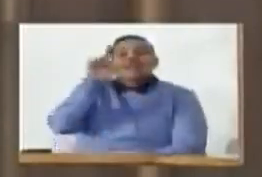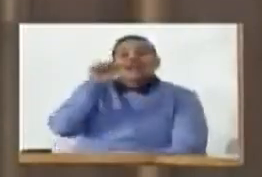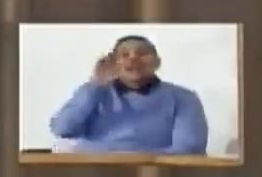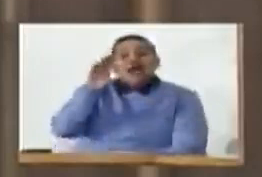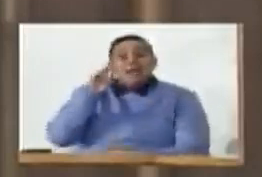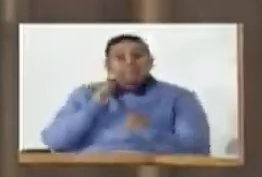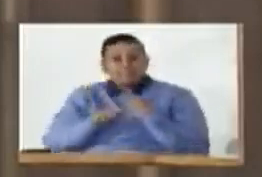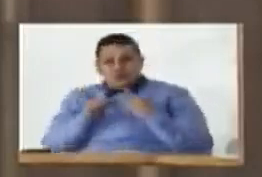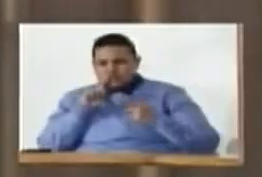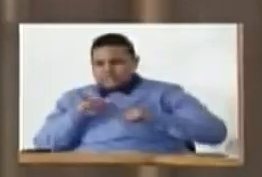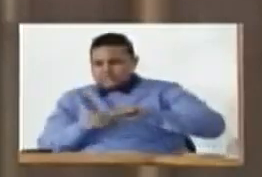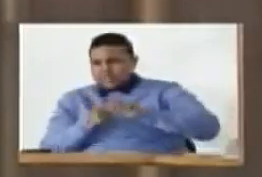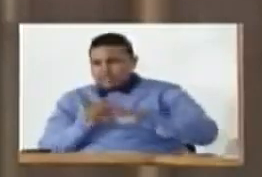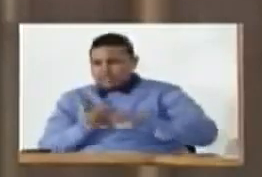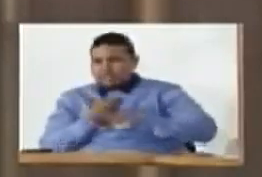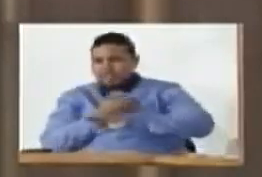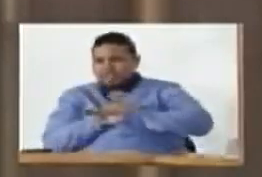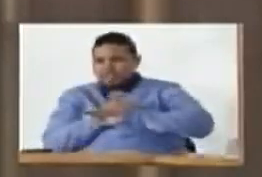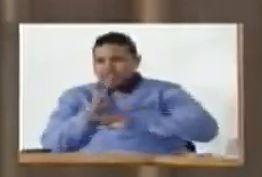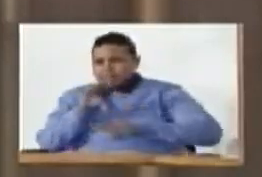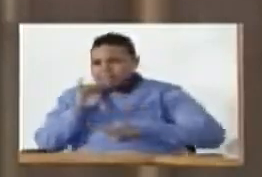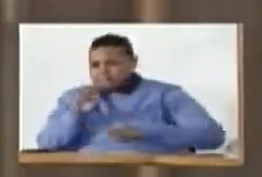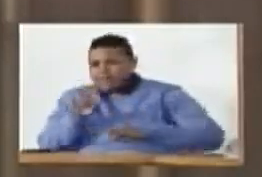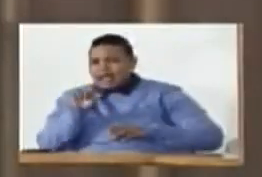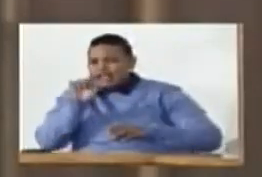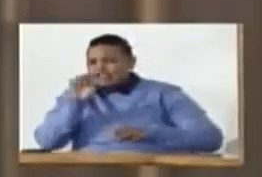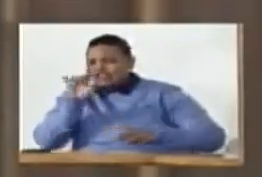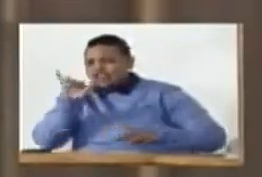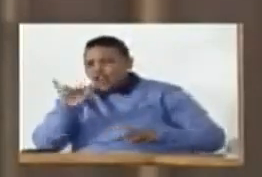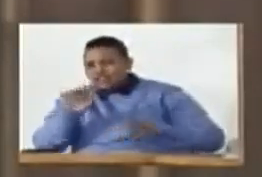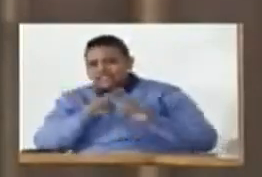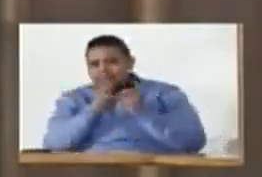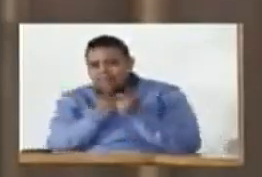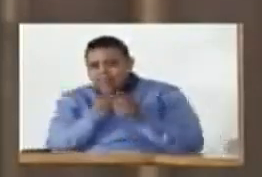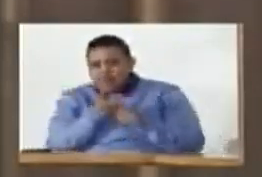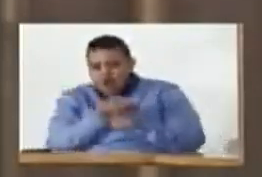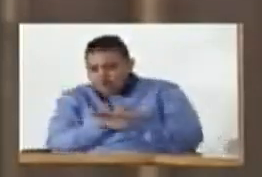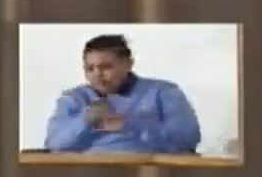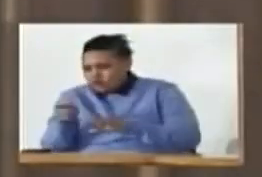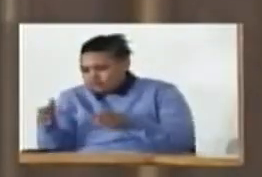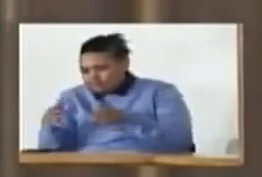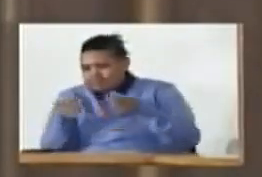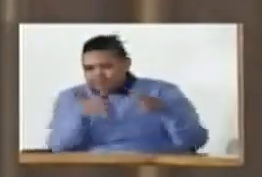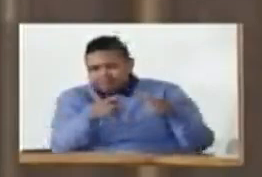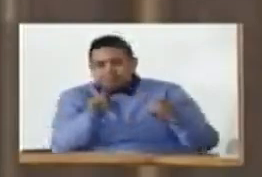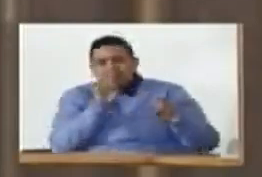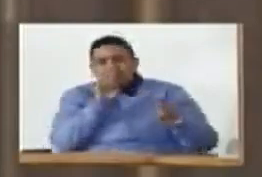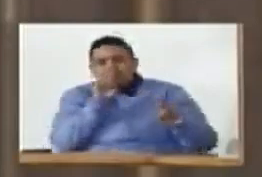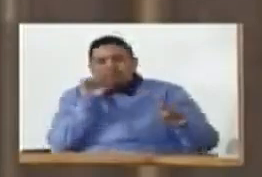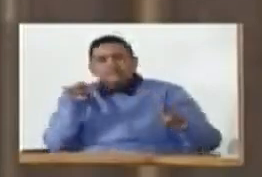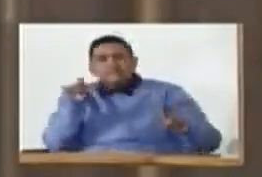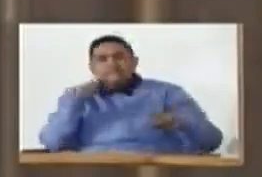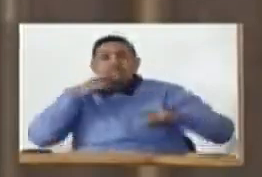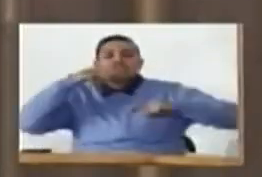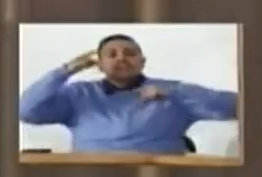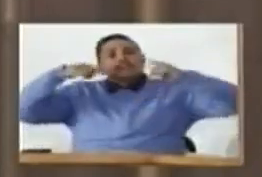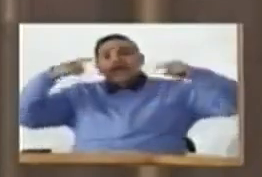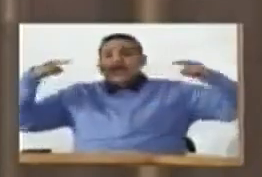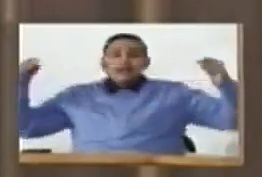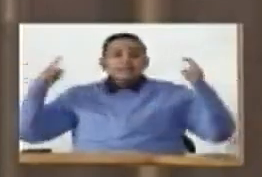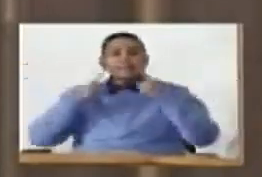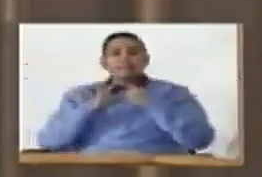and begin upgrading the mines and geology department so that it can respond to the needs of a dynamic